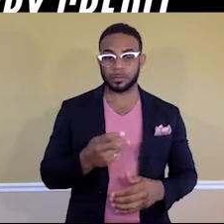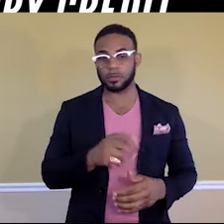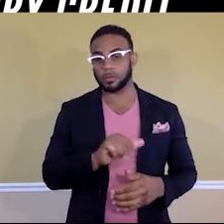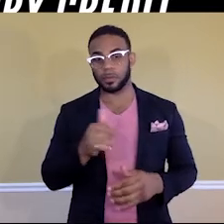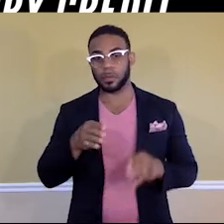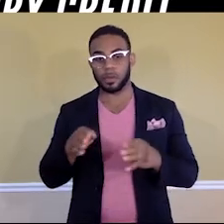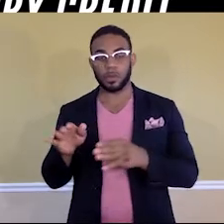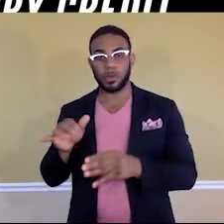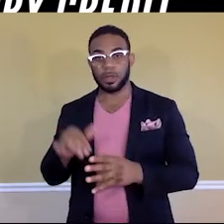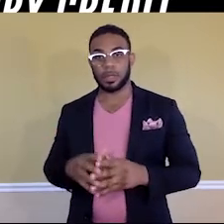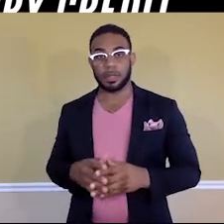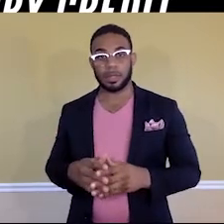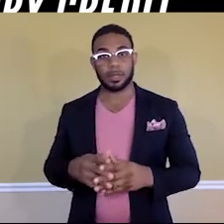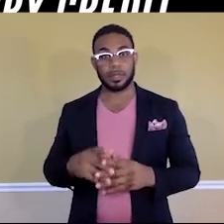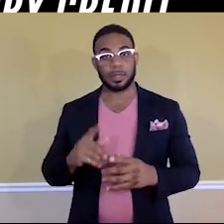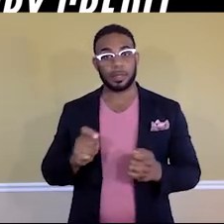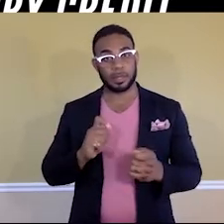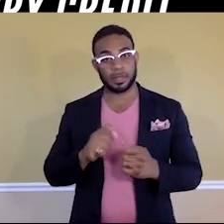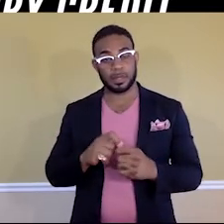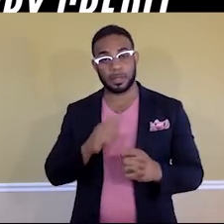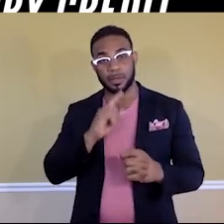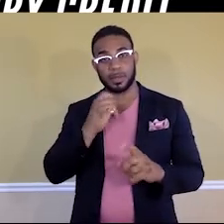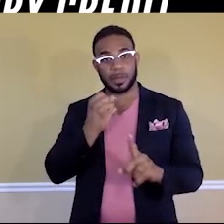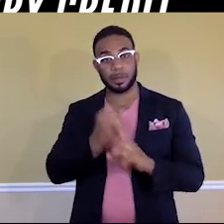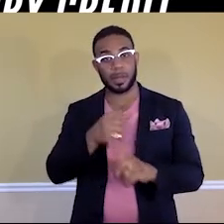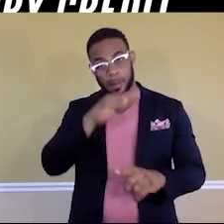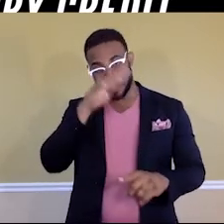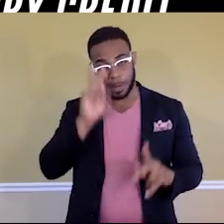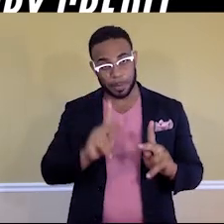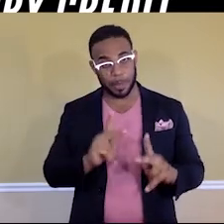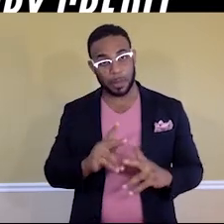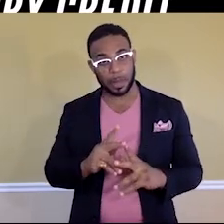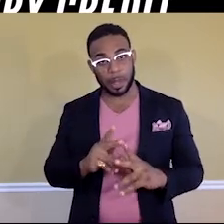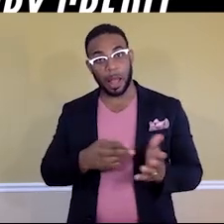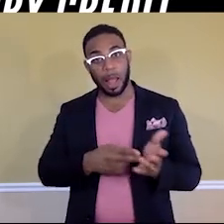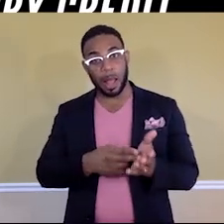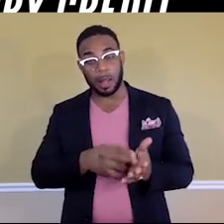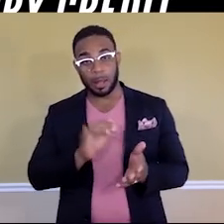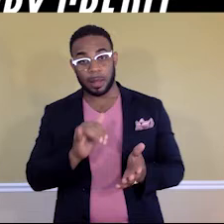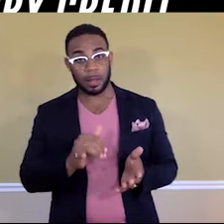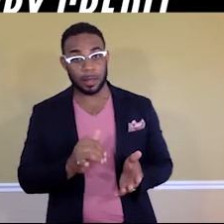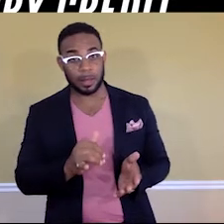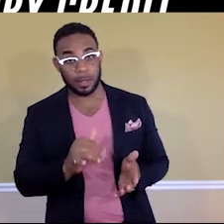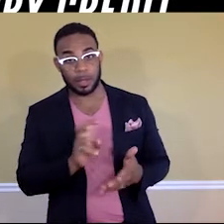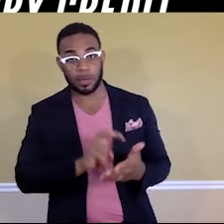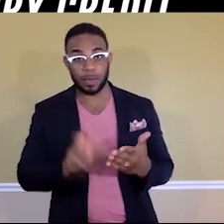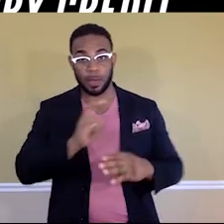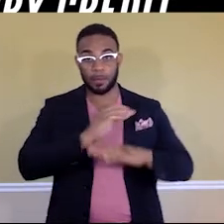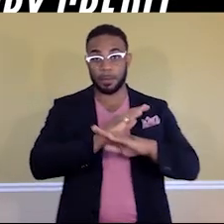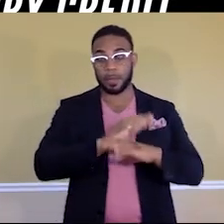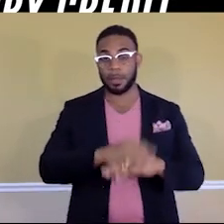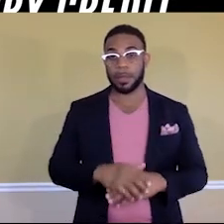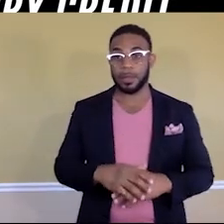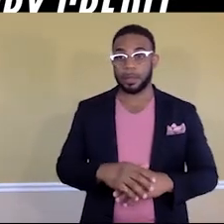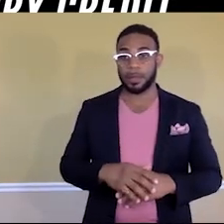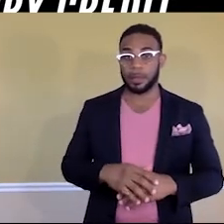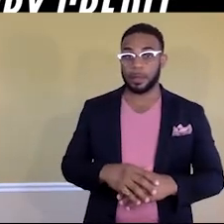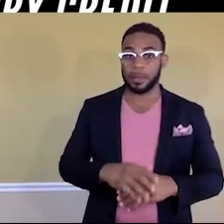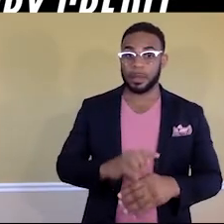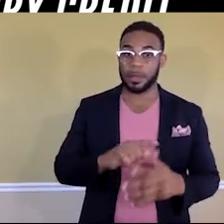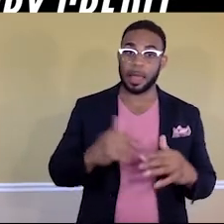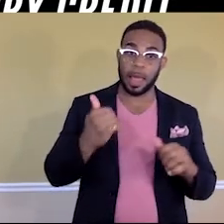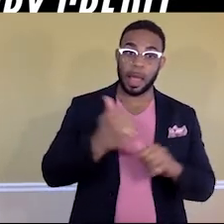have severely impacted Black people, honestly, that the travel ban,